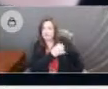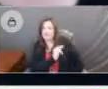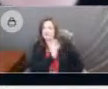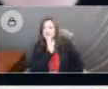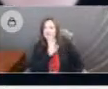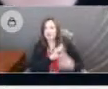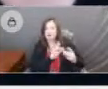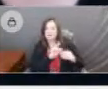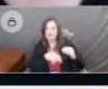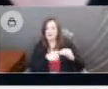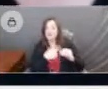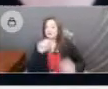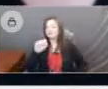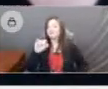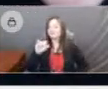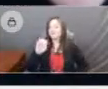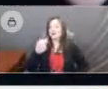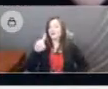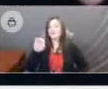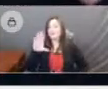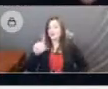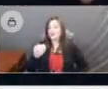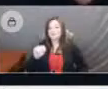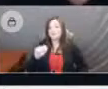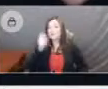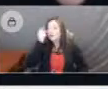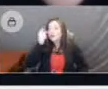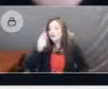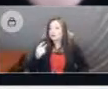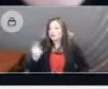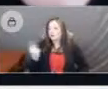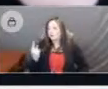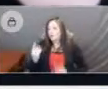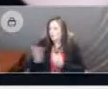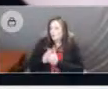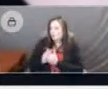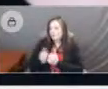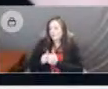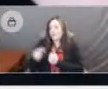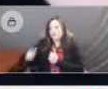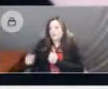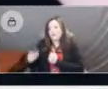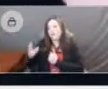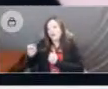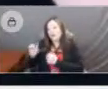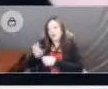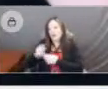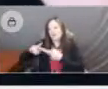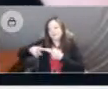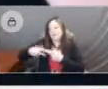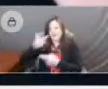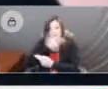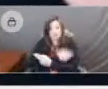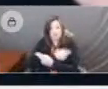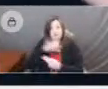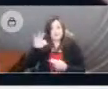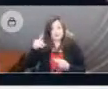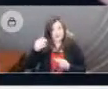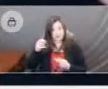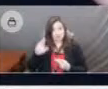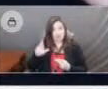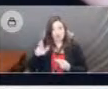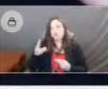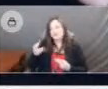effects. You know, someone very, very close to me, after he got his second dose of the Pfizer vaccine, he